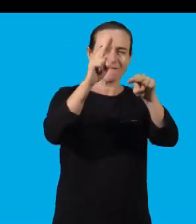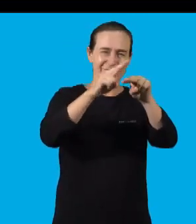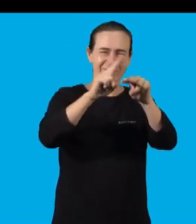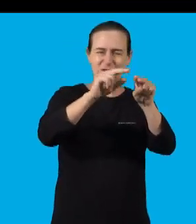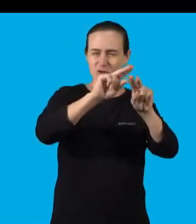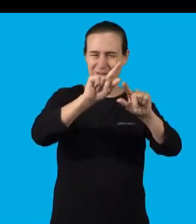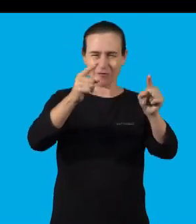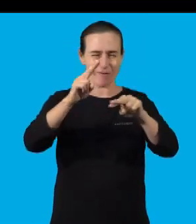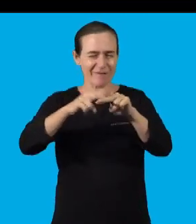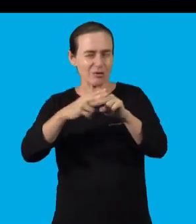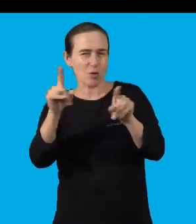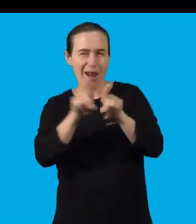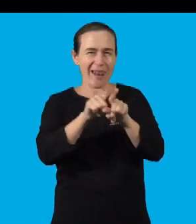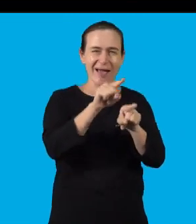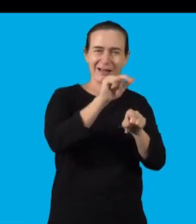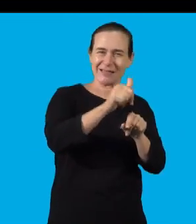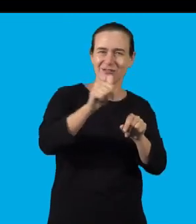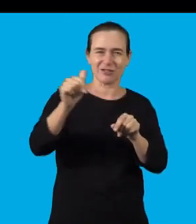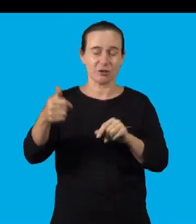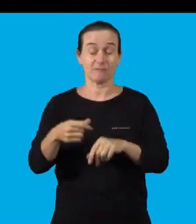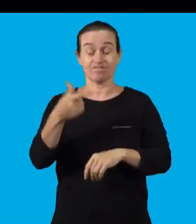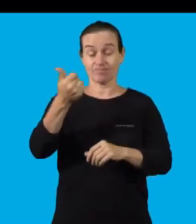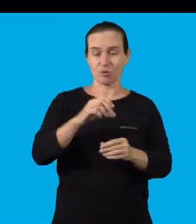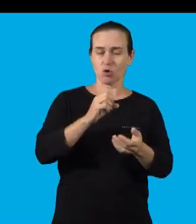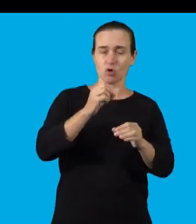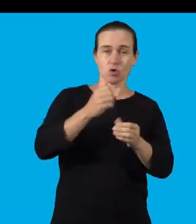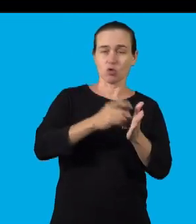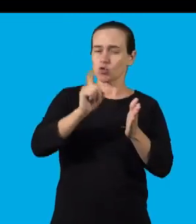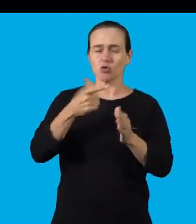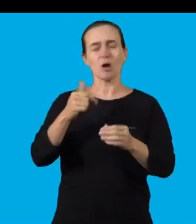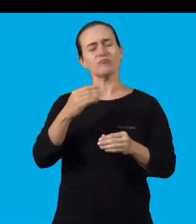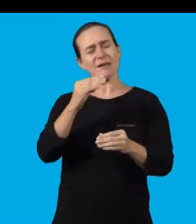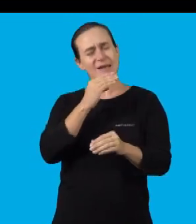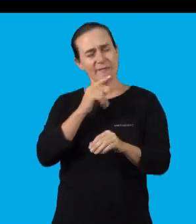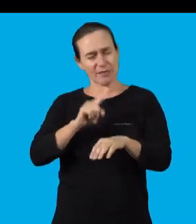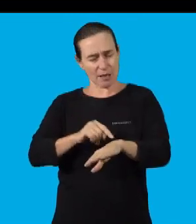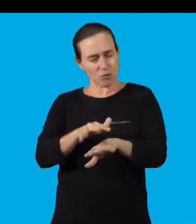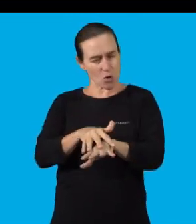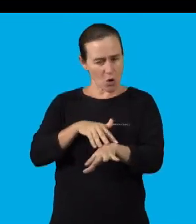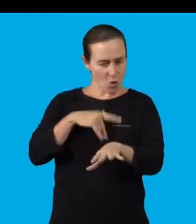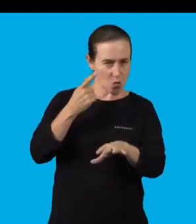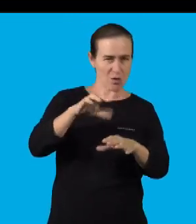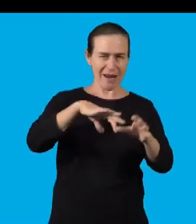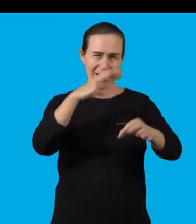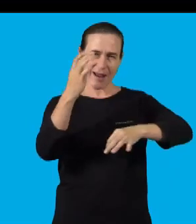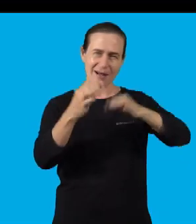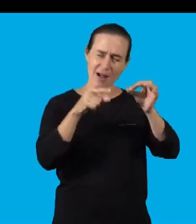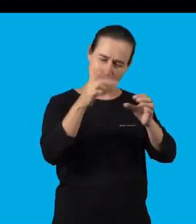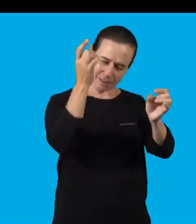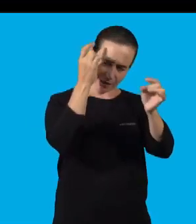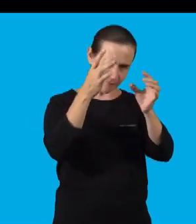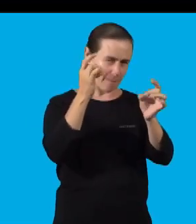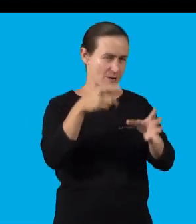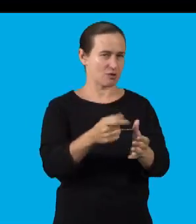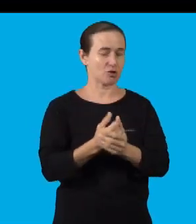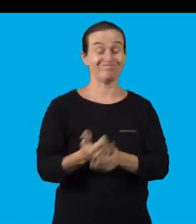of functions. Learners do not spend enough time examining the given information before attempting to answer the question.